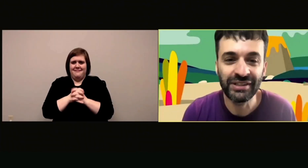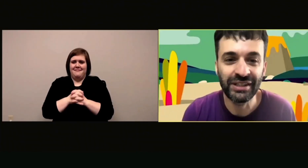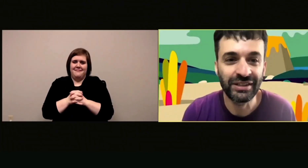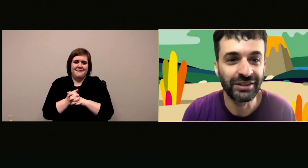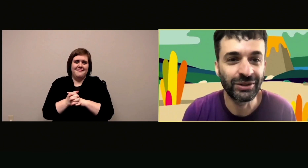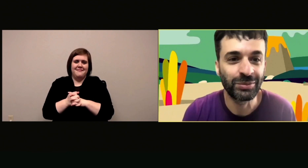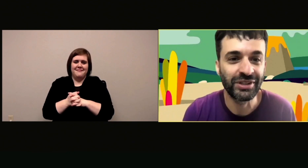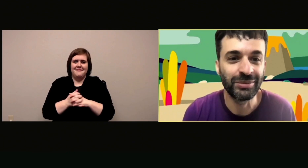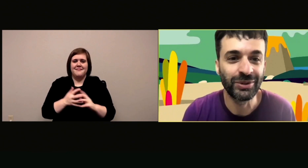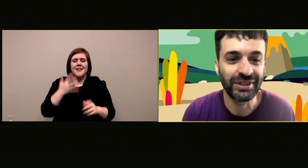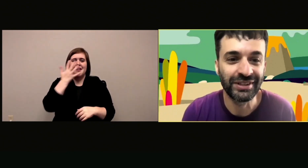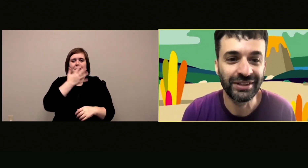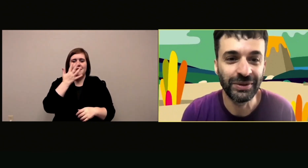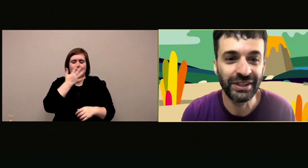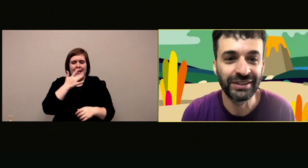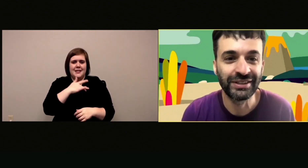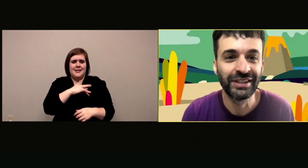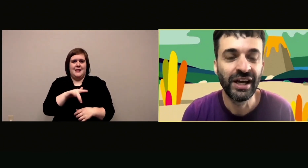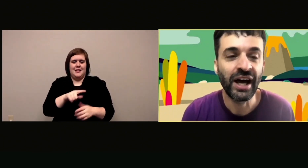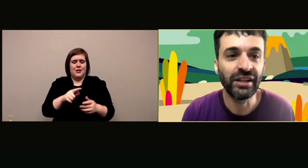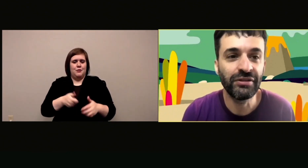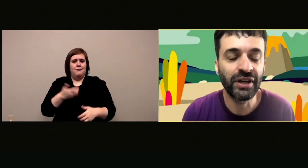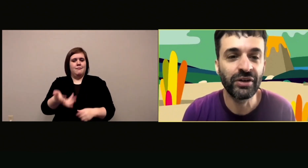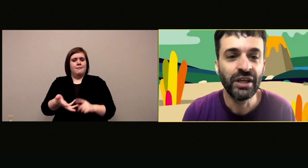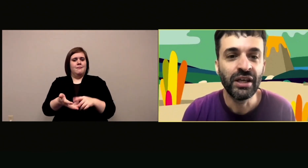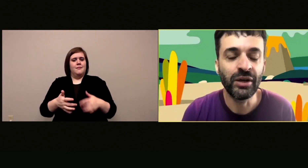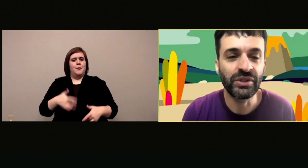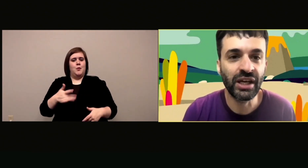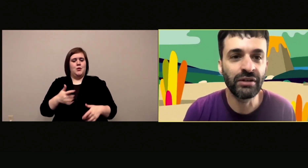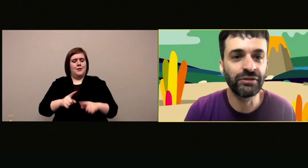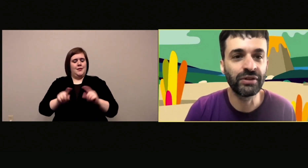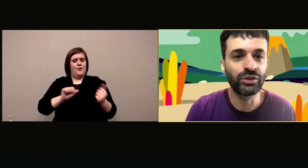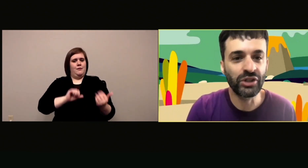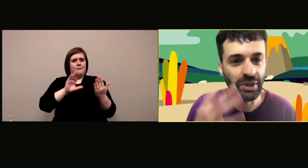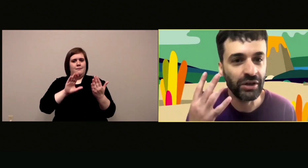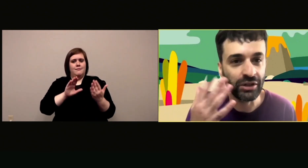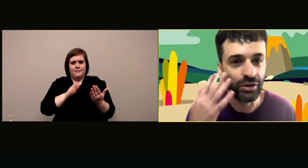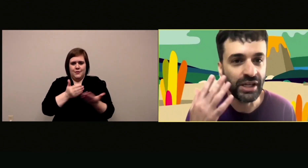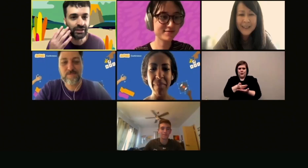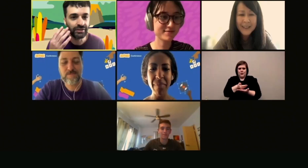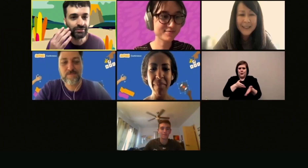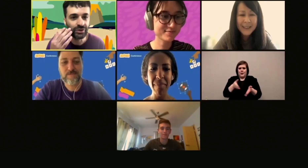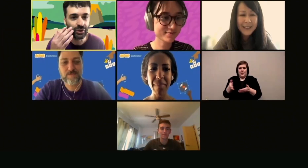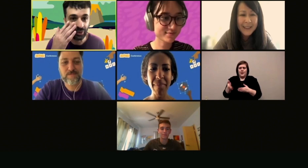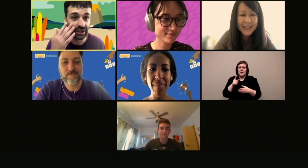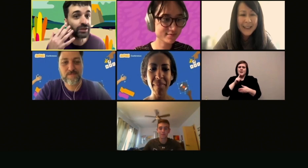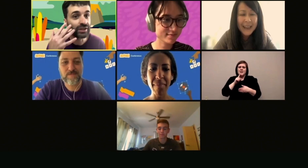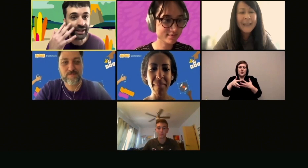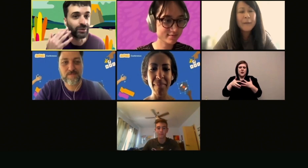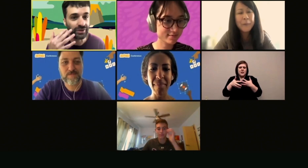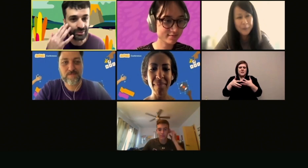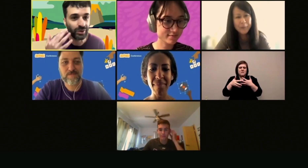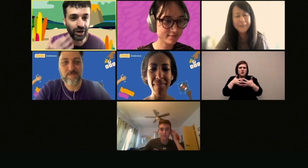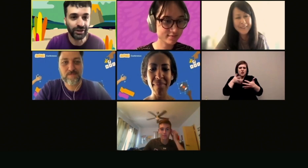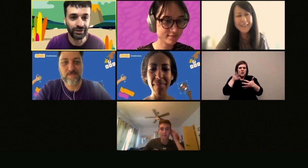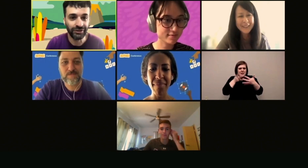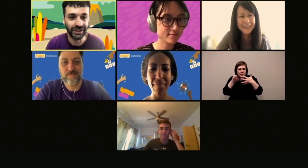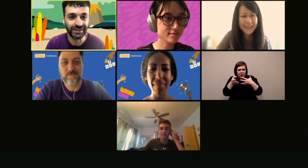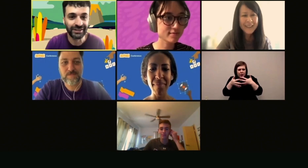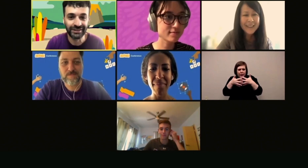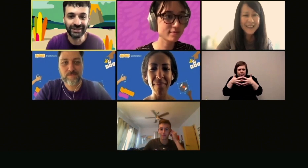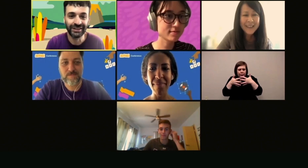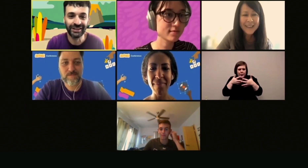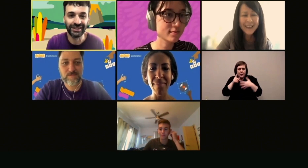Using face sensing to express emotions in new ways. I love how it was a kind of transparent gradient, so it really looked like it was on